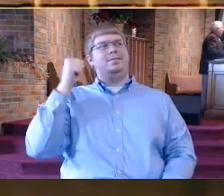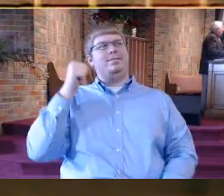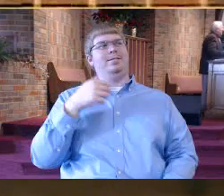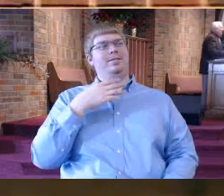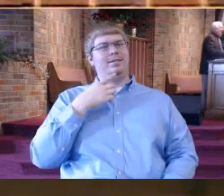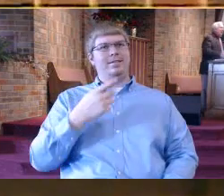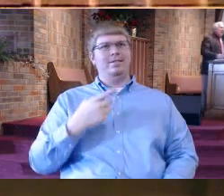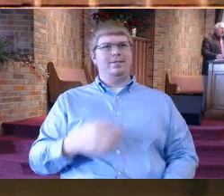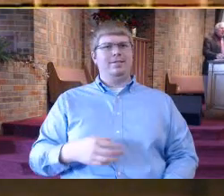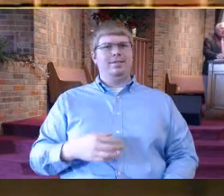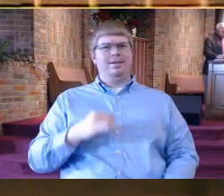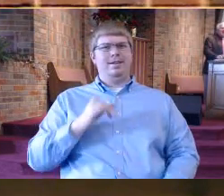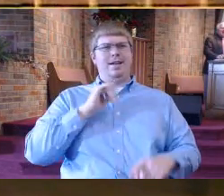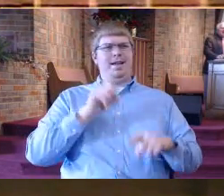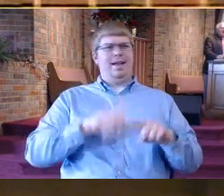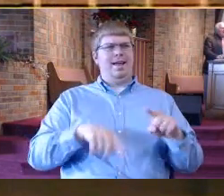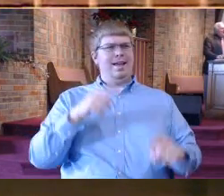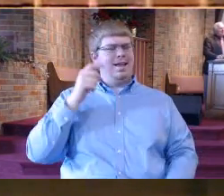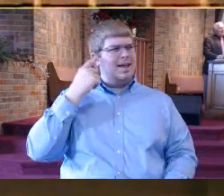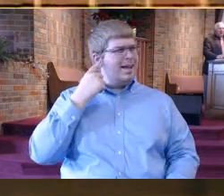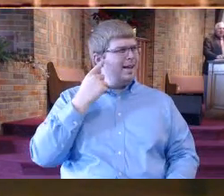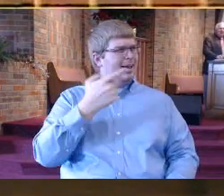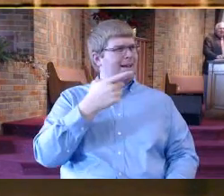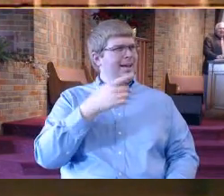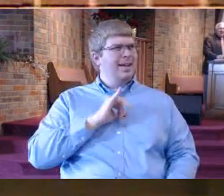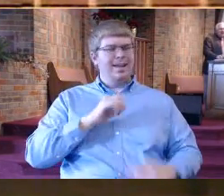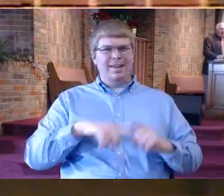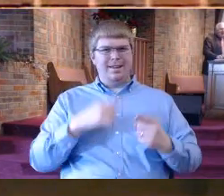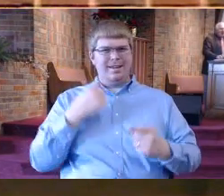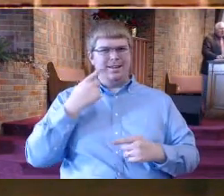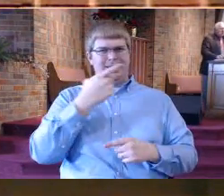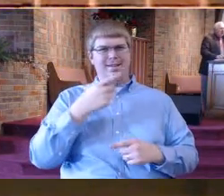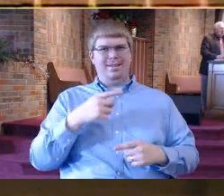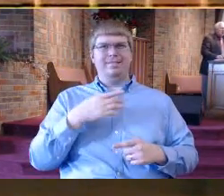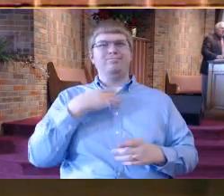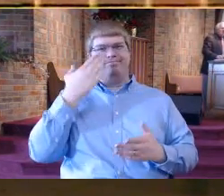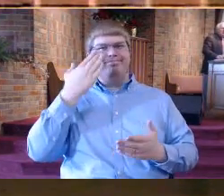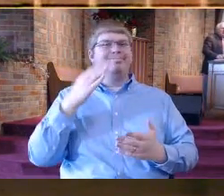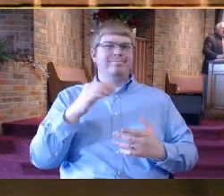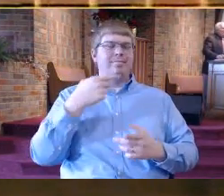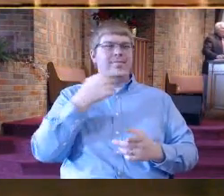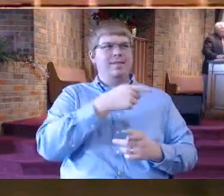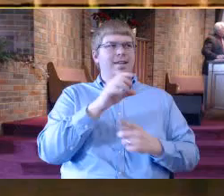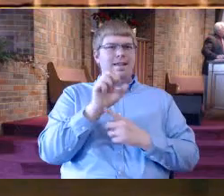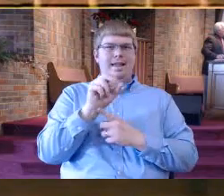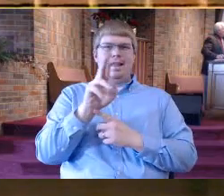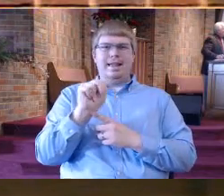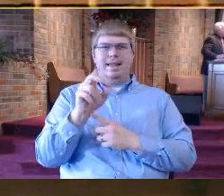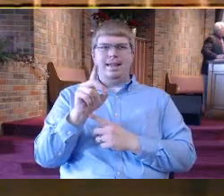probably saying, "I can't hear." Well, we know. Our sound system is still